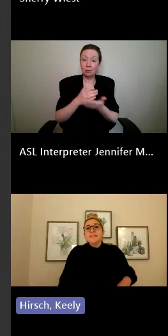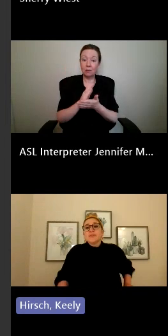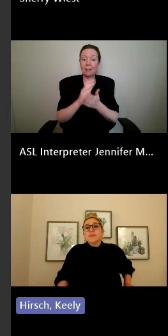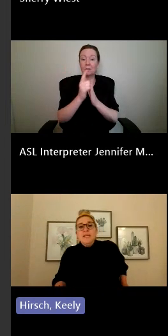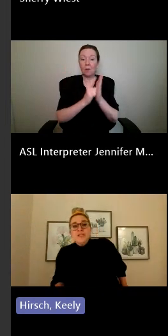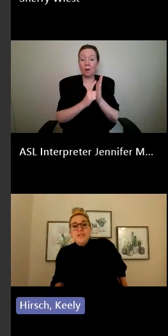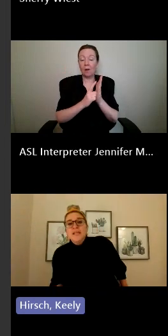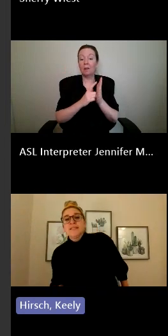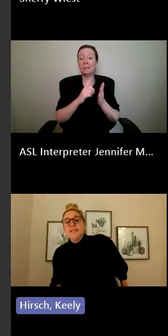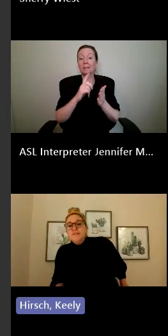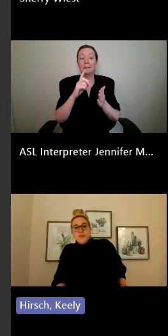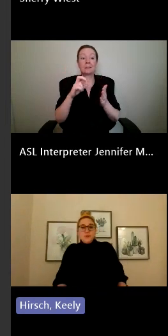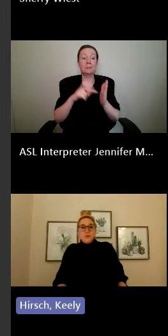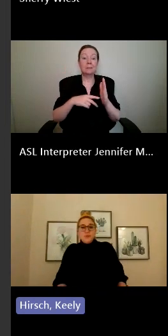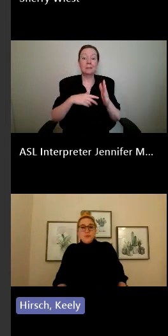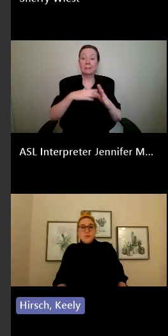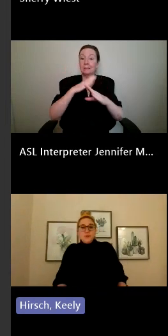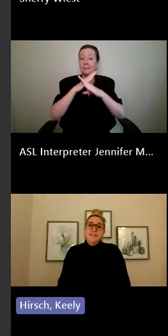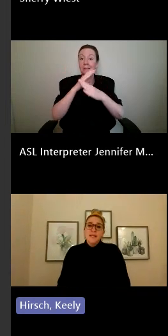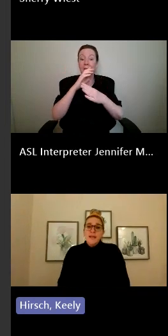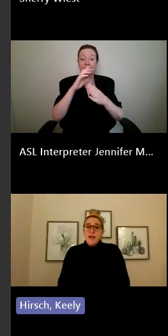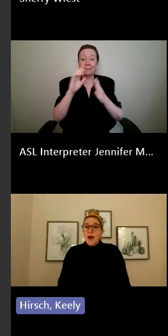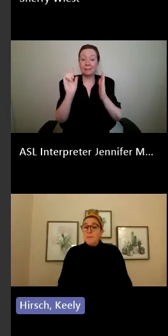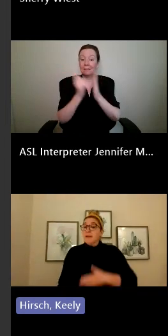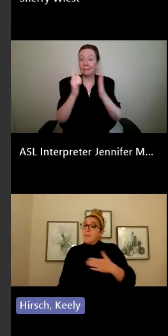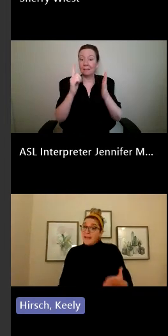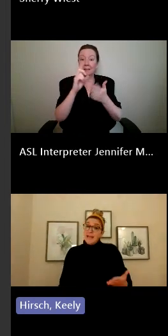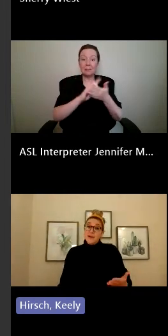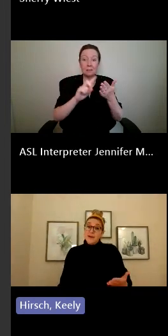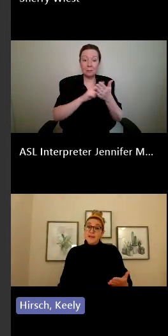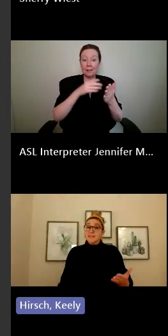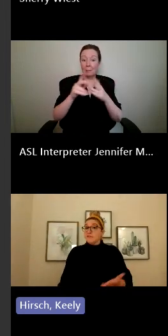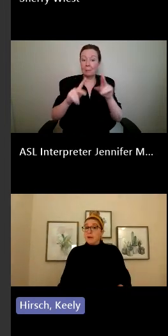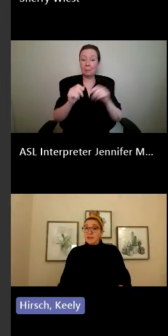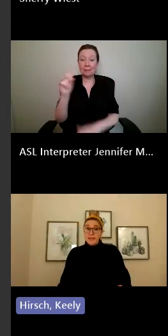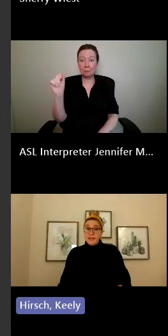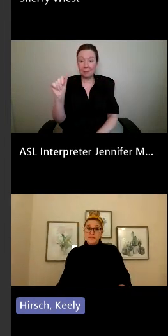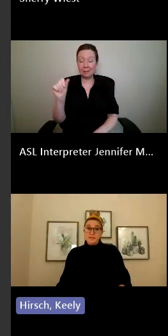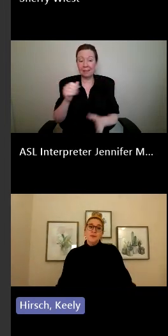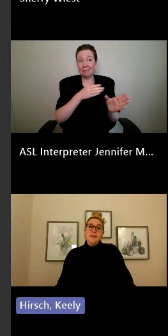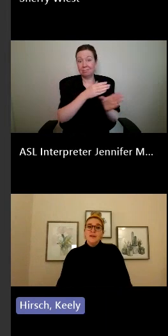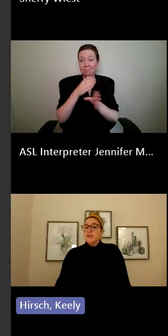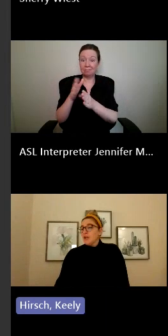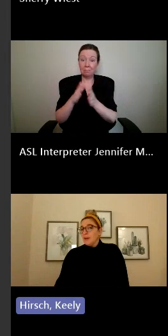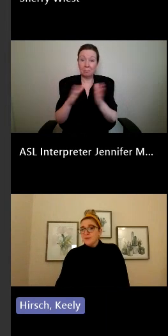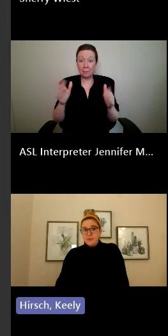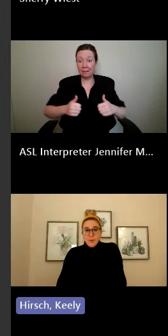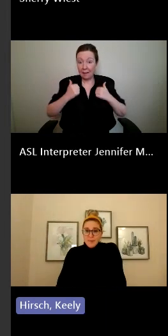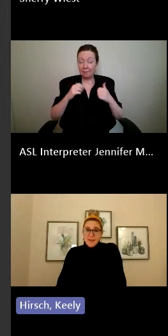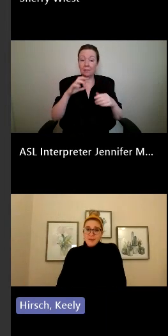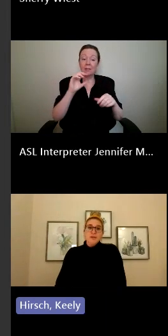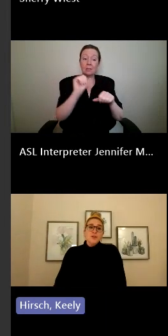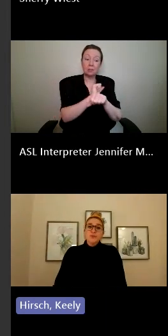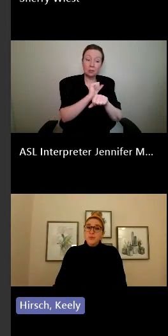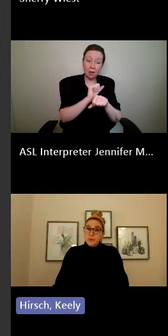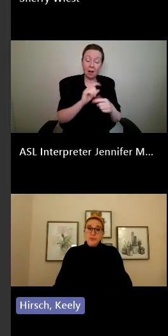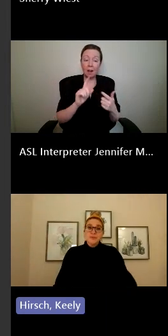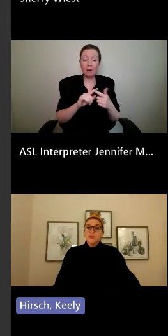the discrimination against individuals with disabilities in many areas of public life, including jobs or